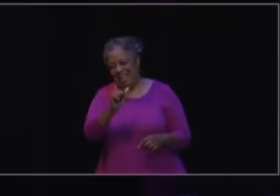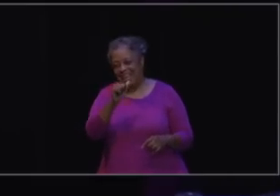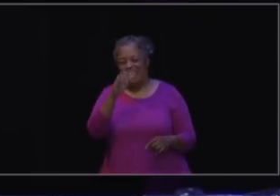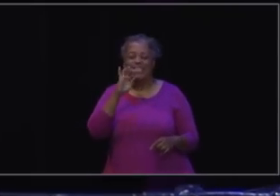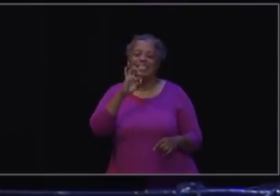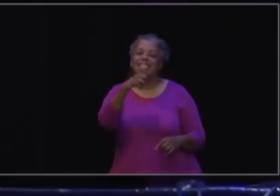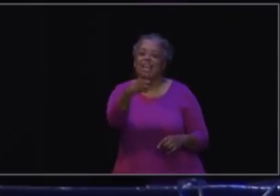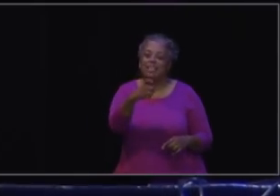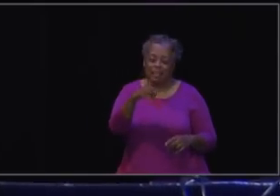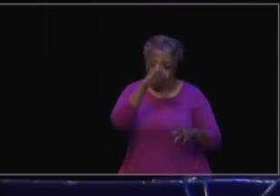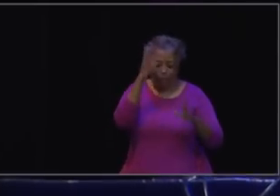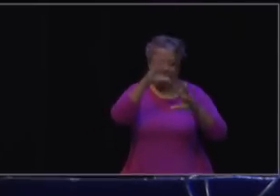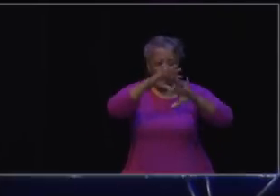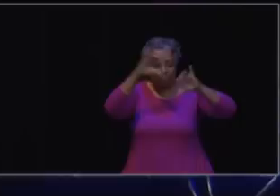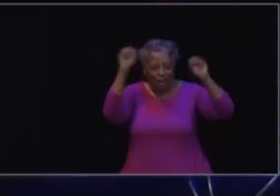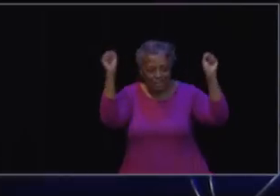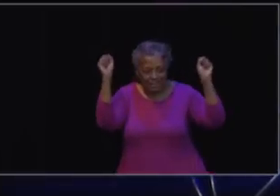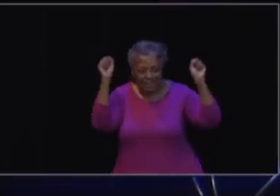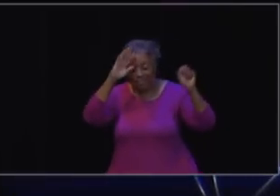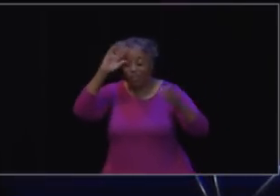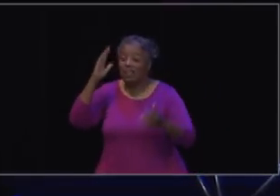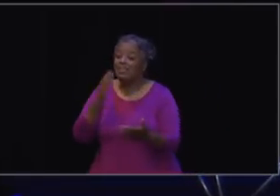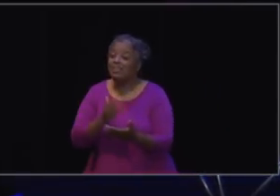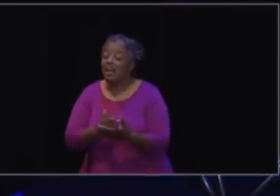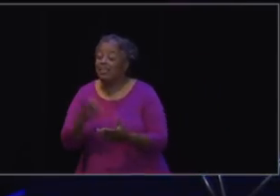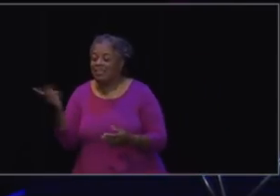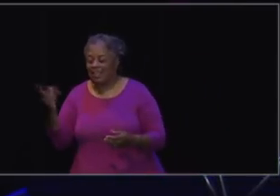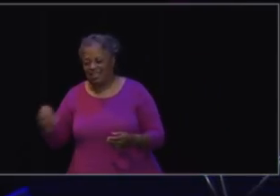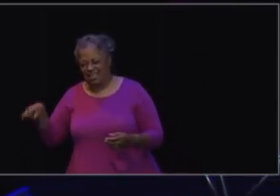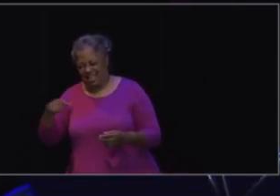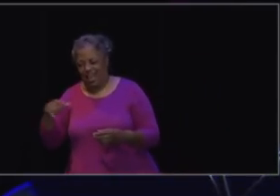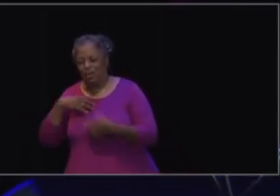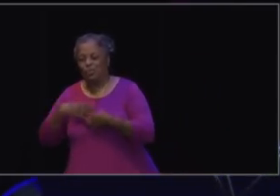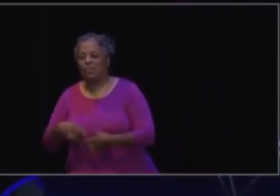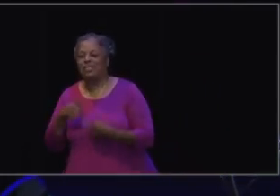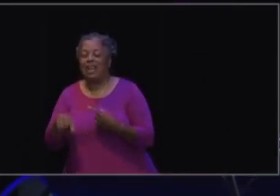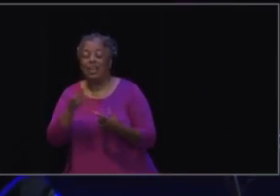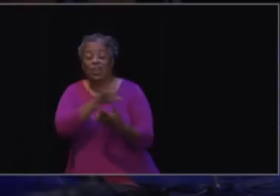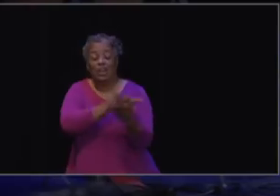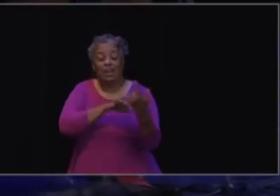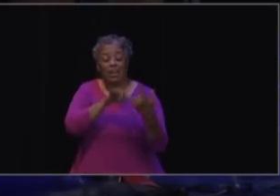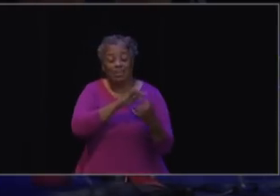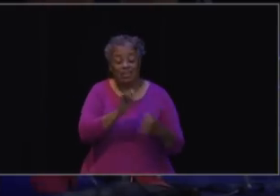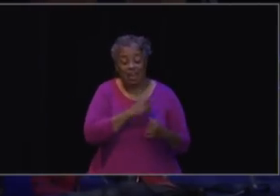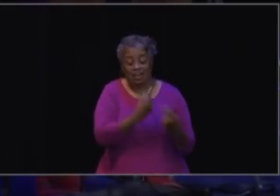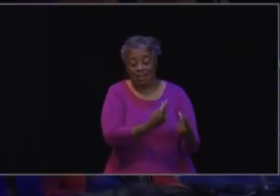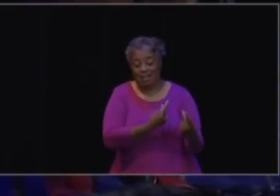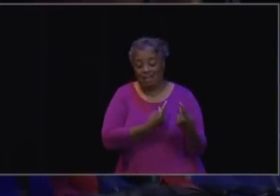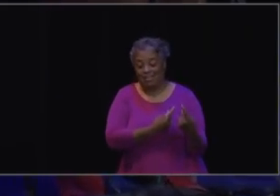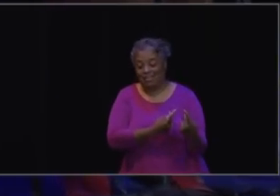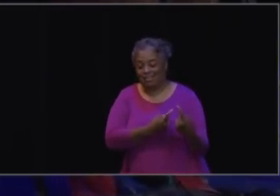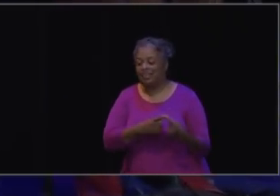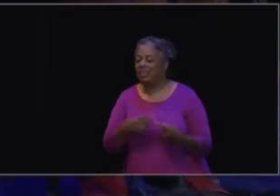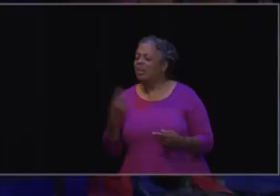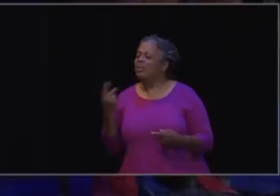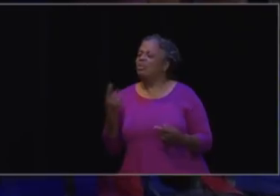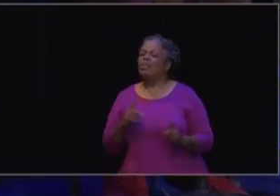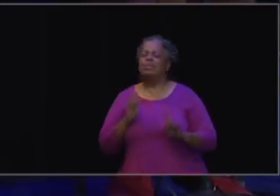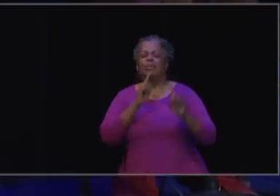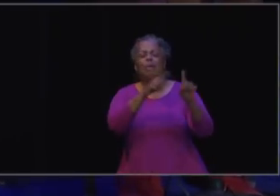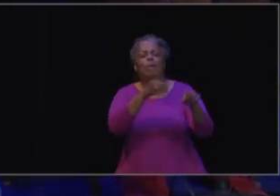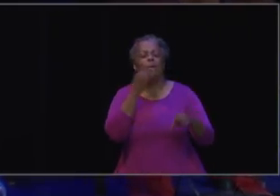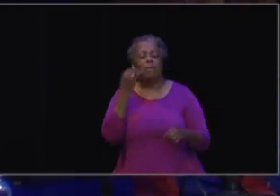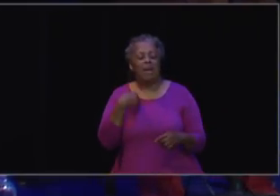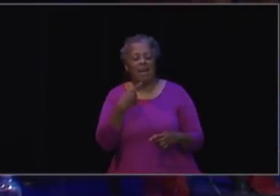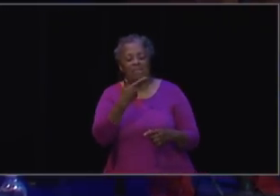sons of the Confederates. Oh, they wish they had love like this. So let's go home and have gay sex.